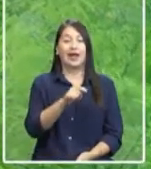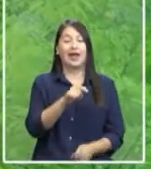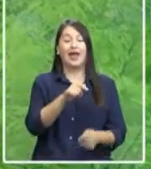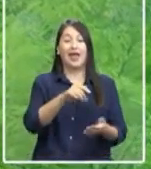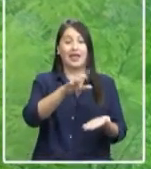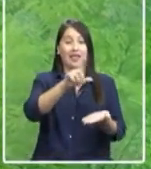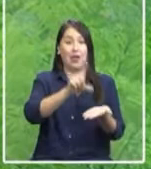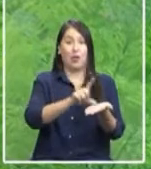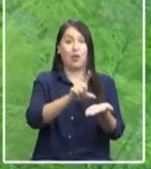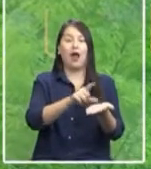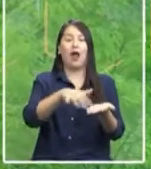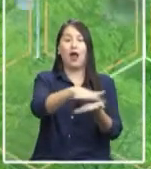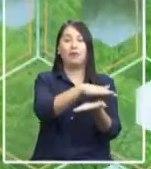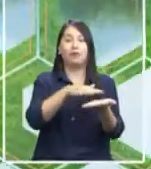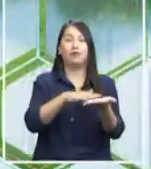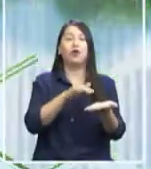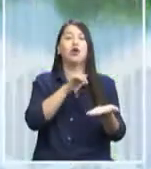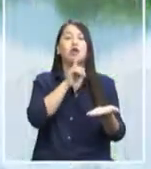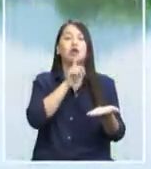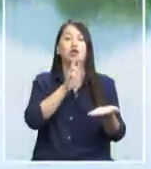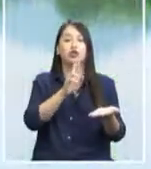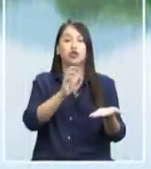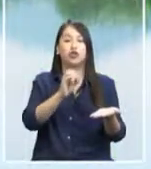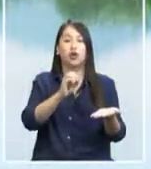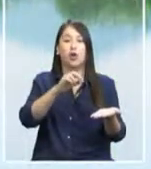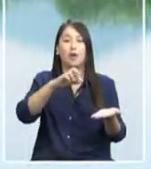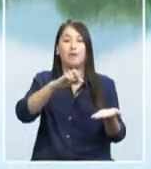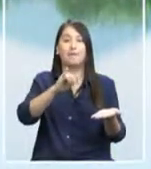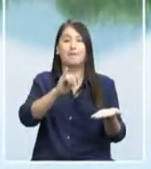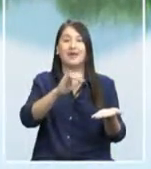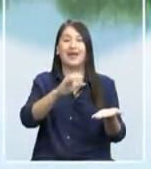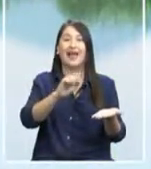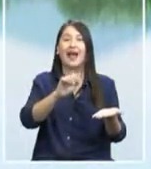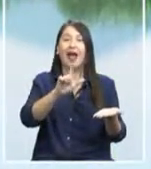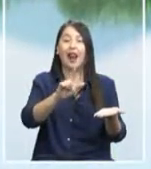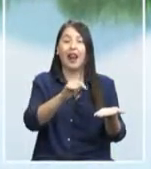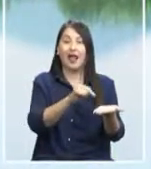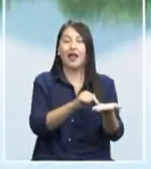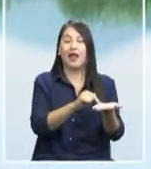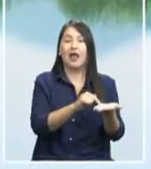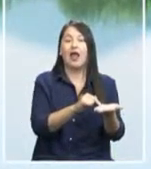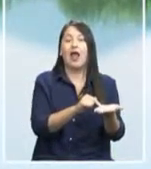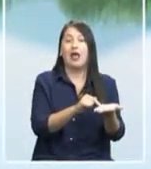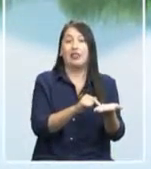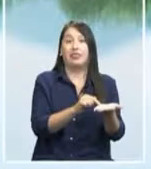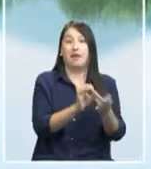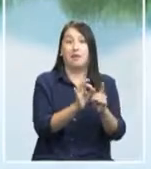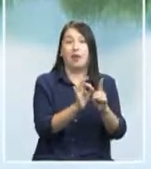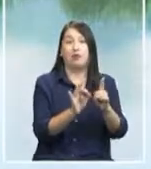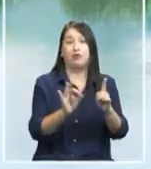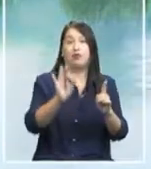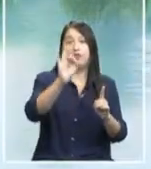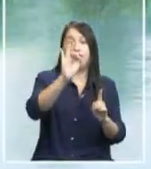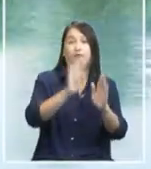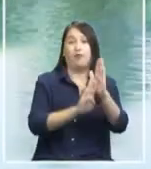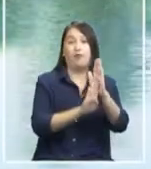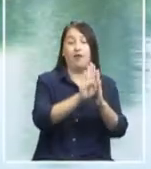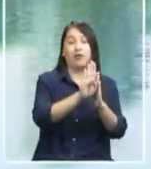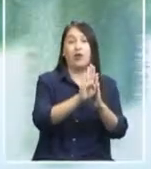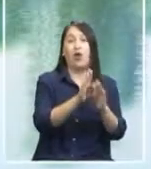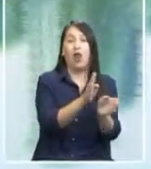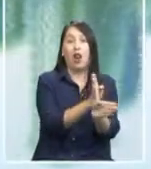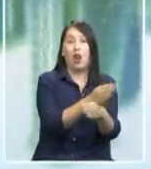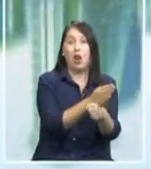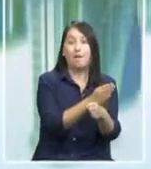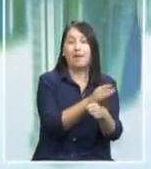temperature also increase, the fish that leave the tropic are not replaced by other fish because there are no other